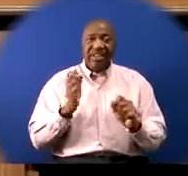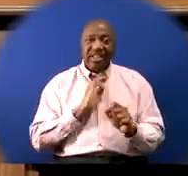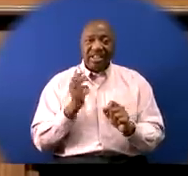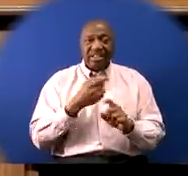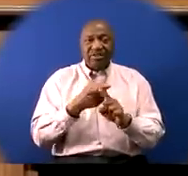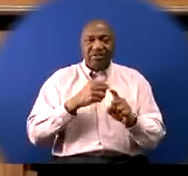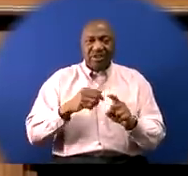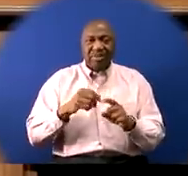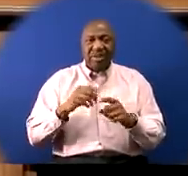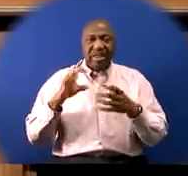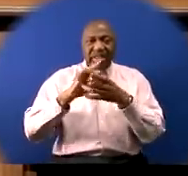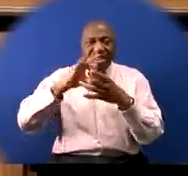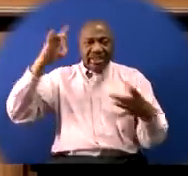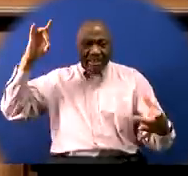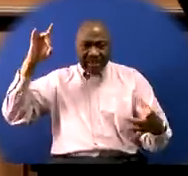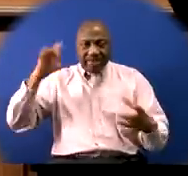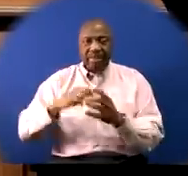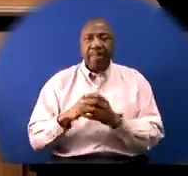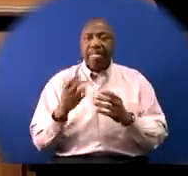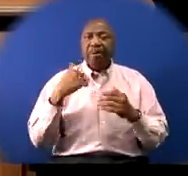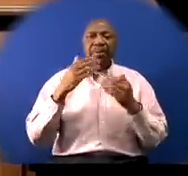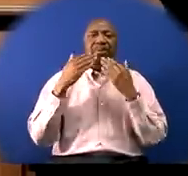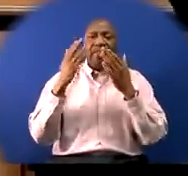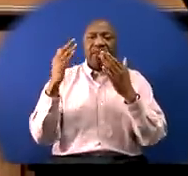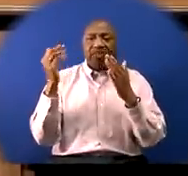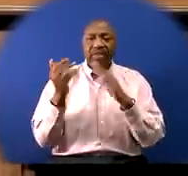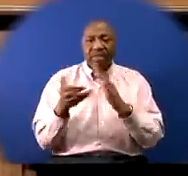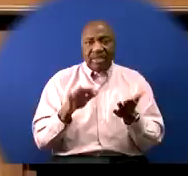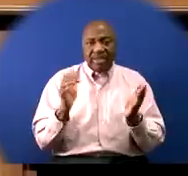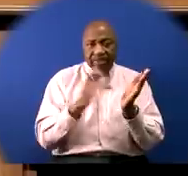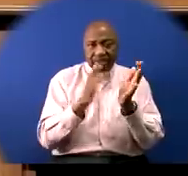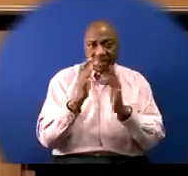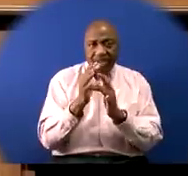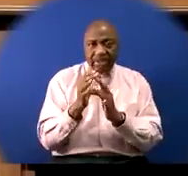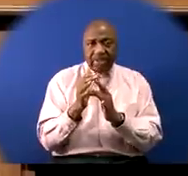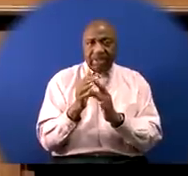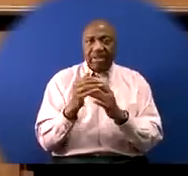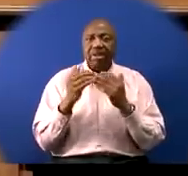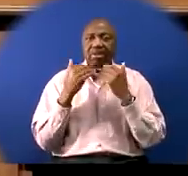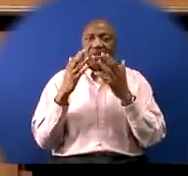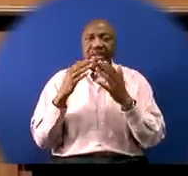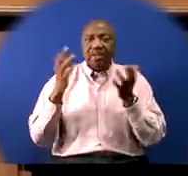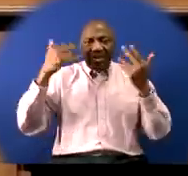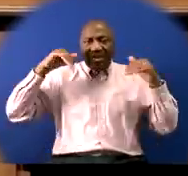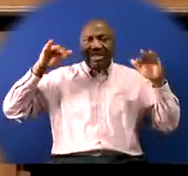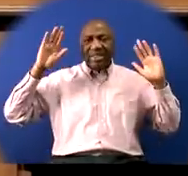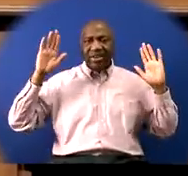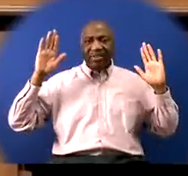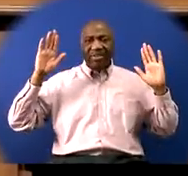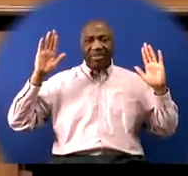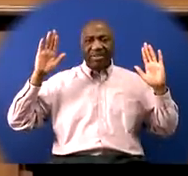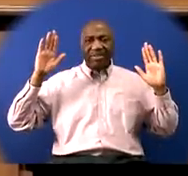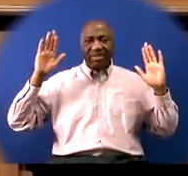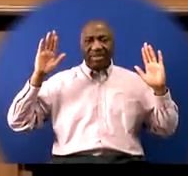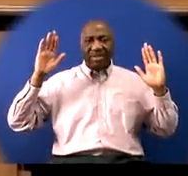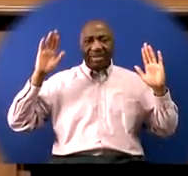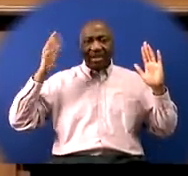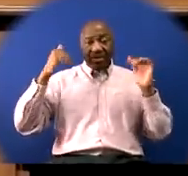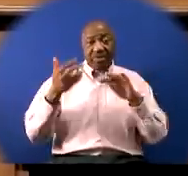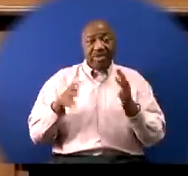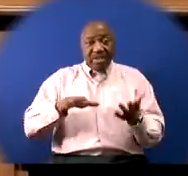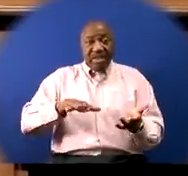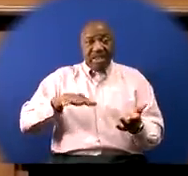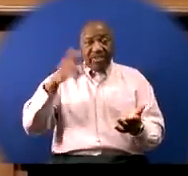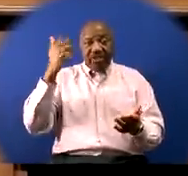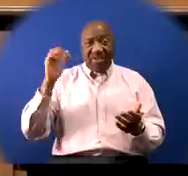so, God, we thank you for the death of Jesus. We thank you for his sacrifice, for dying